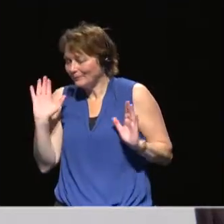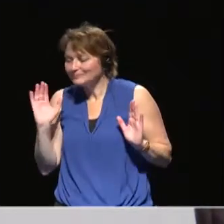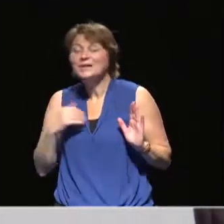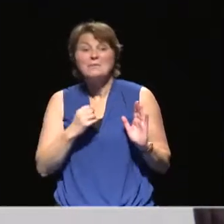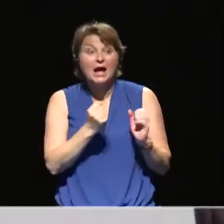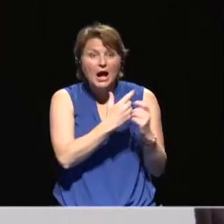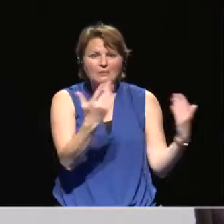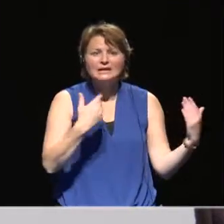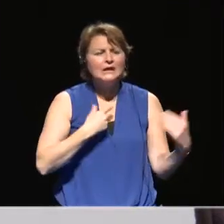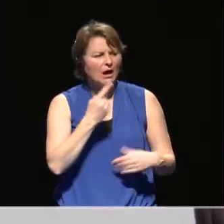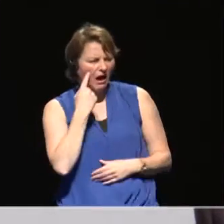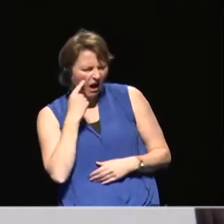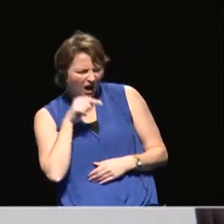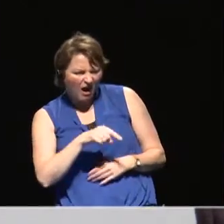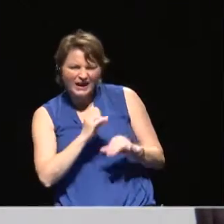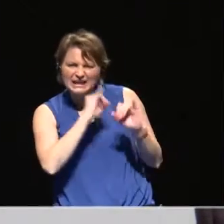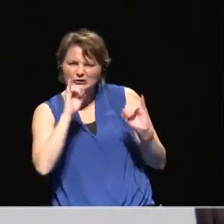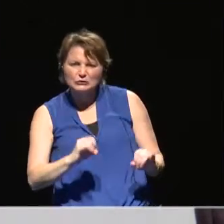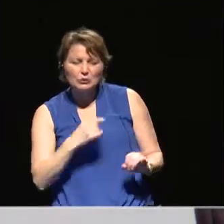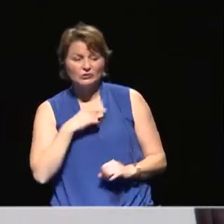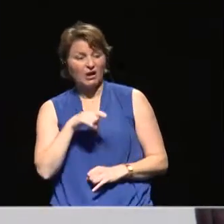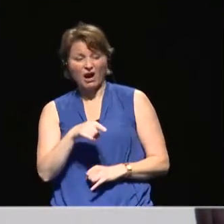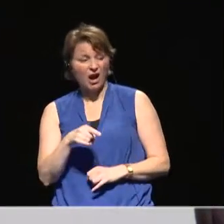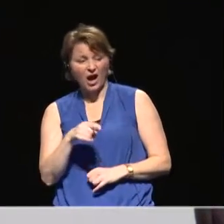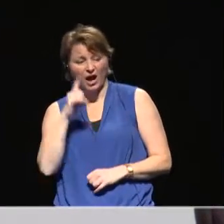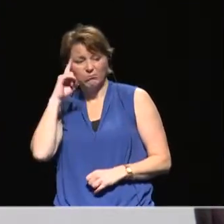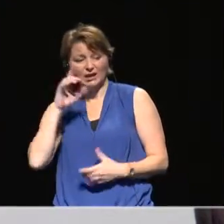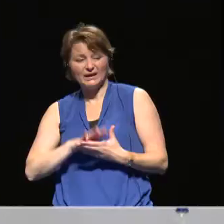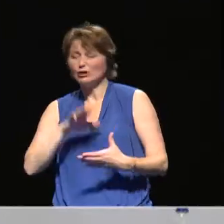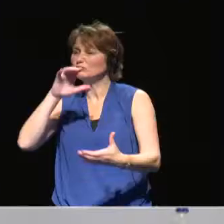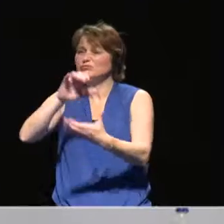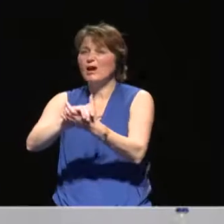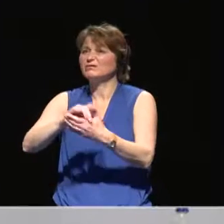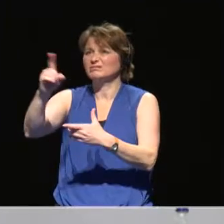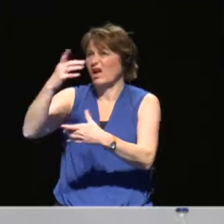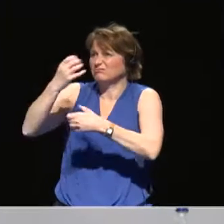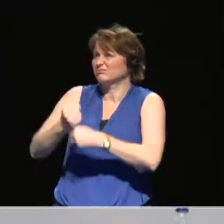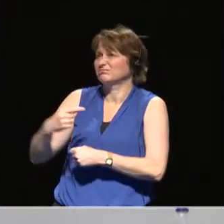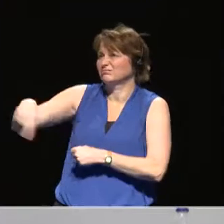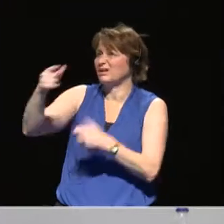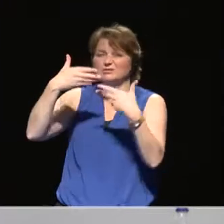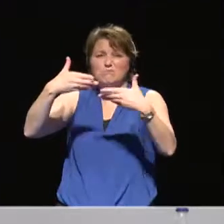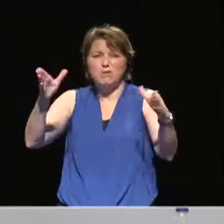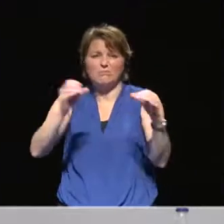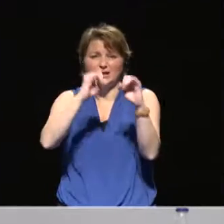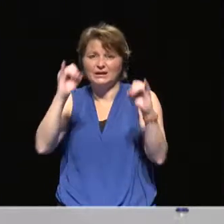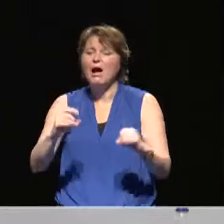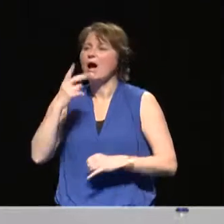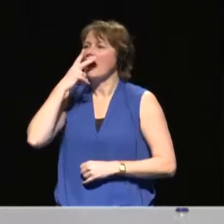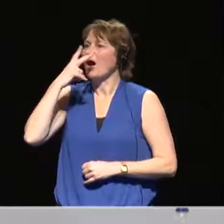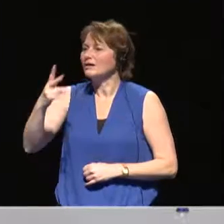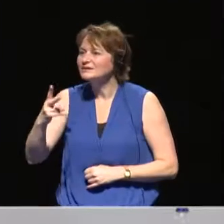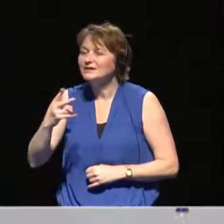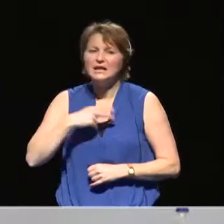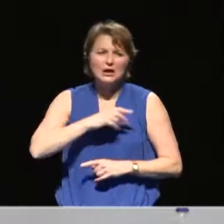undermines the credibility of the institution, of course, and the trust in public institutions. And that's why we see the connection between